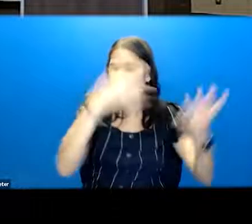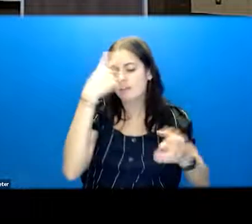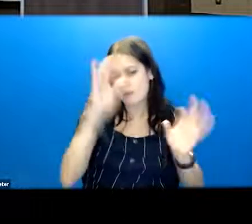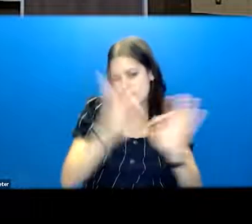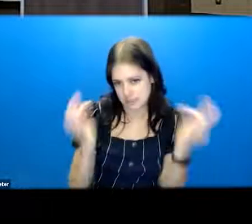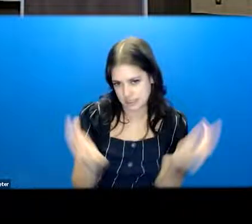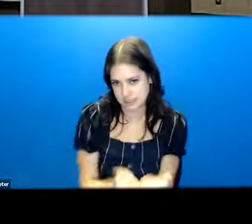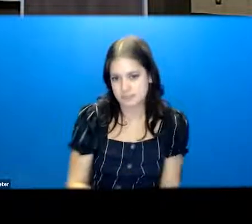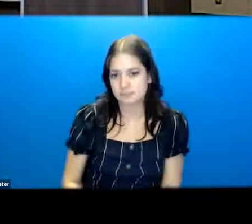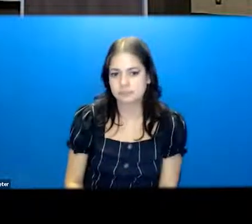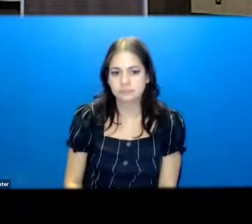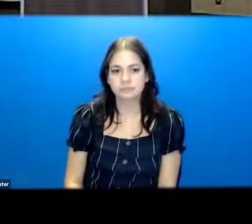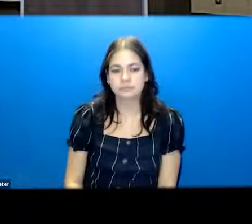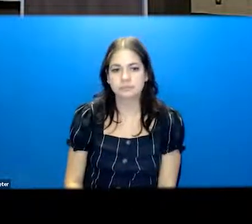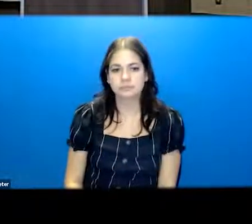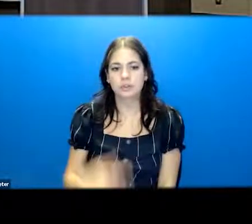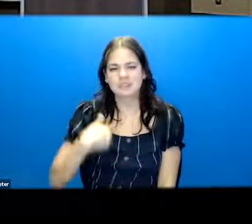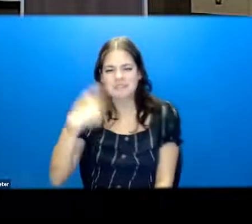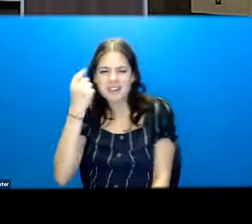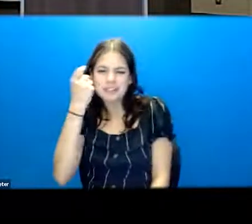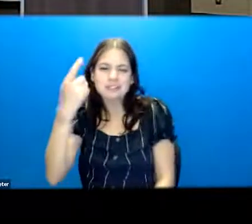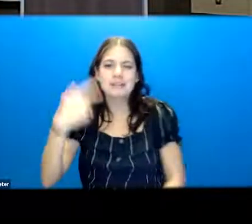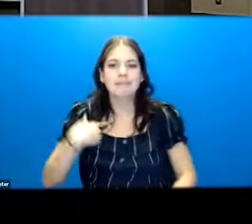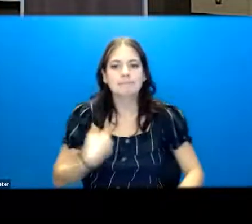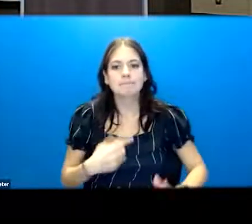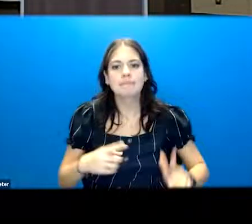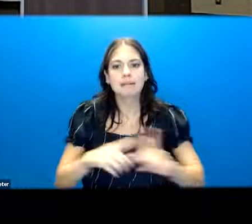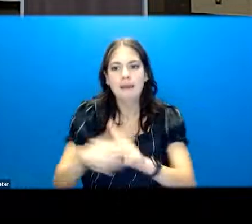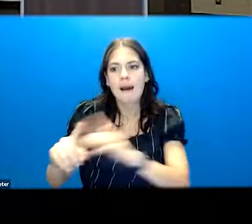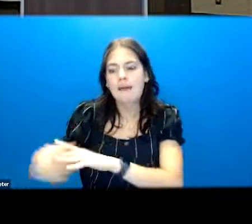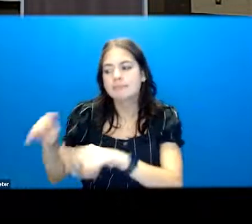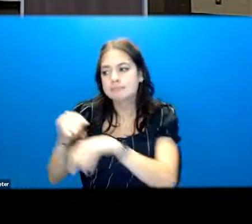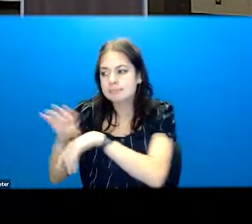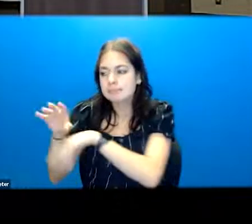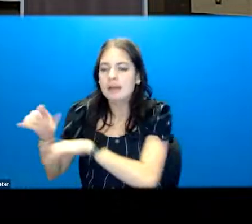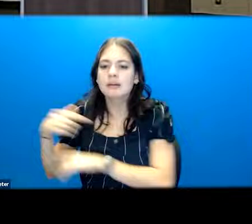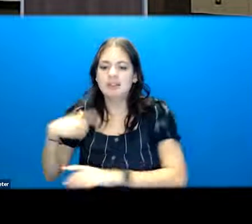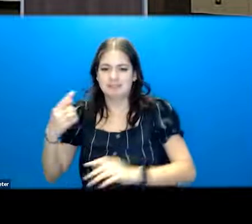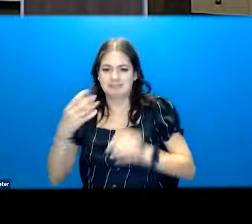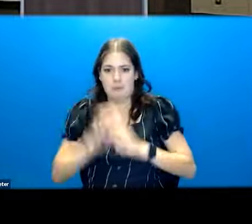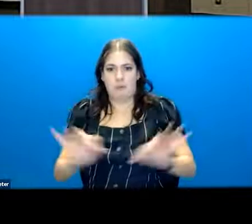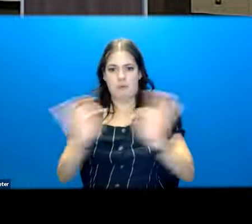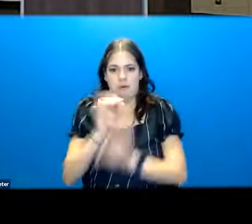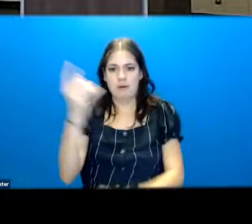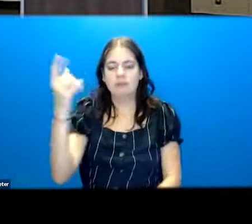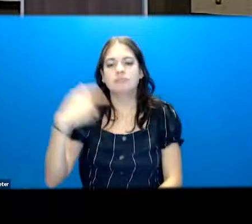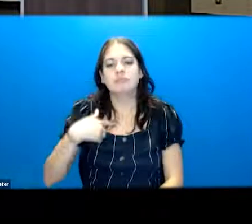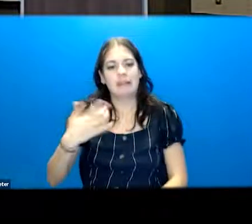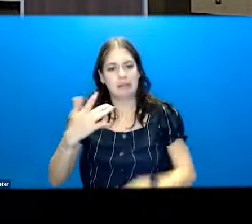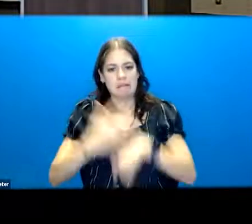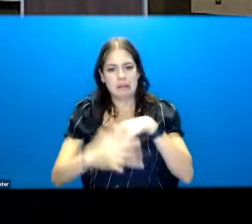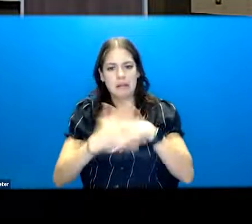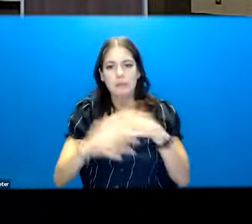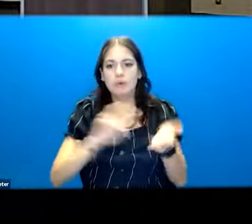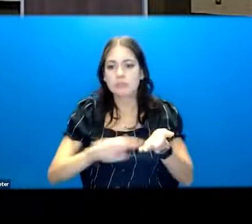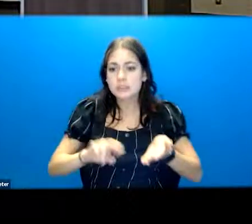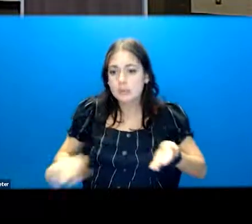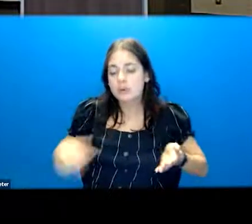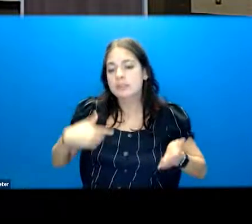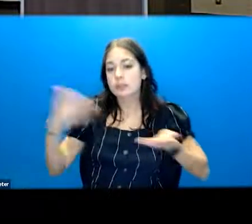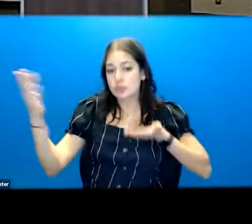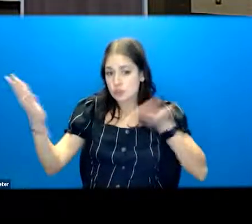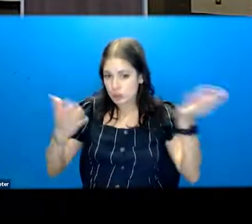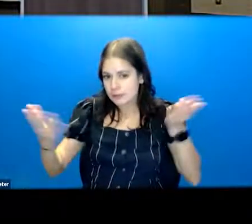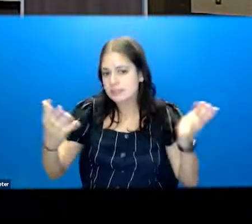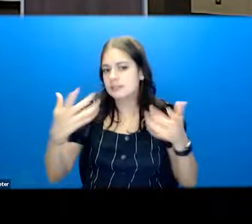members. So understanding signs and symptoms is one of those big ones. Having available resources and services